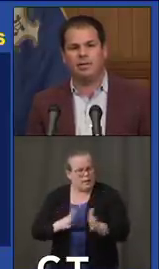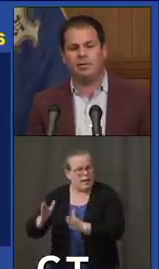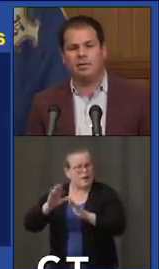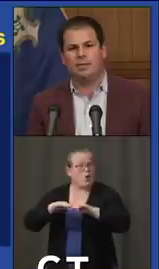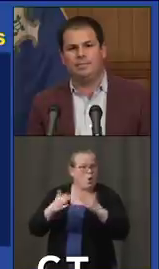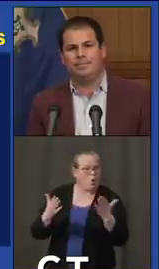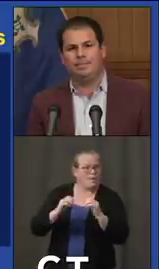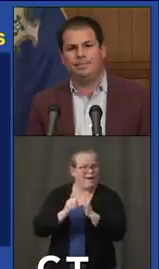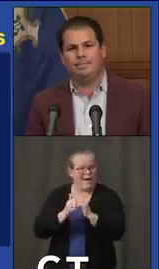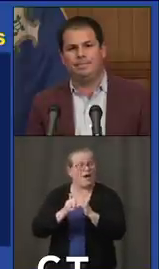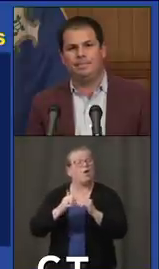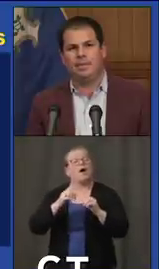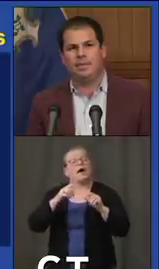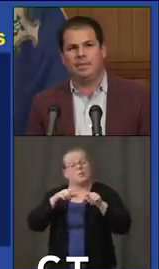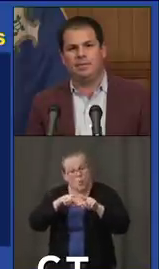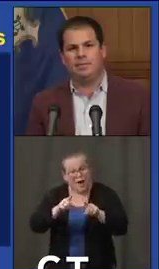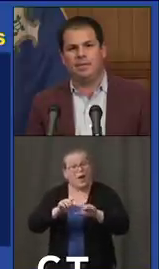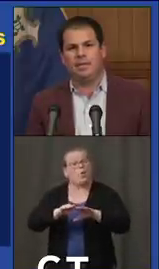embark.